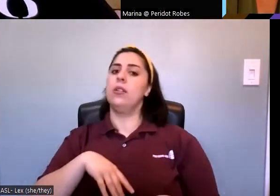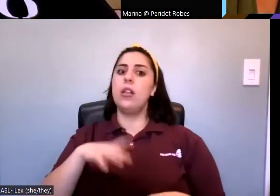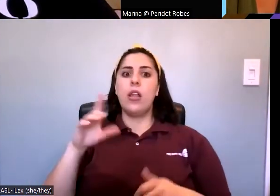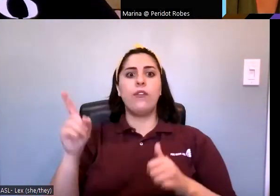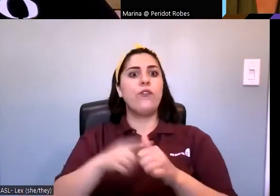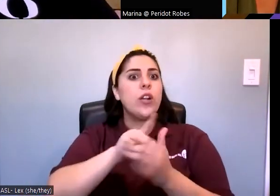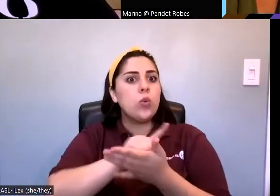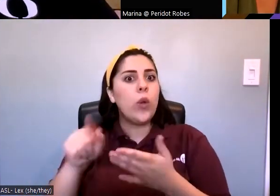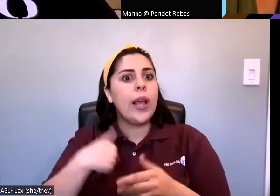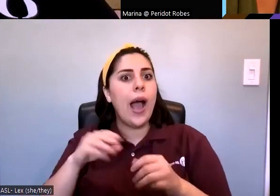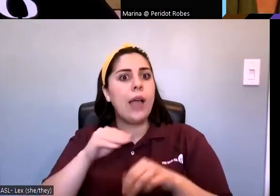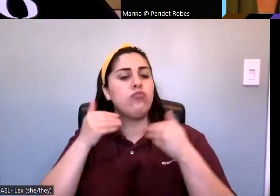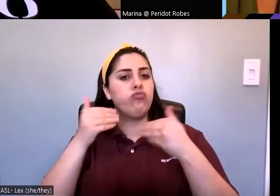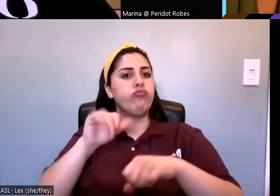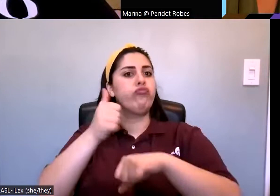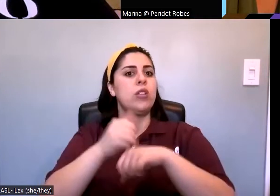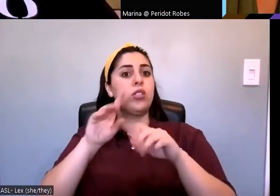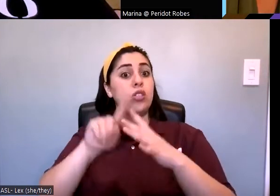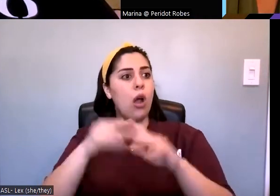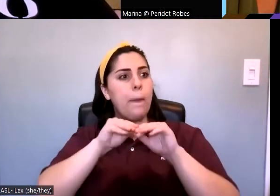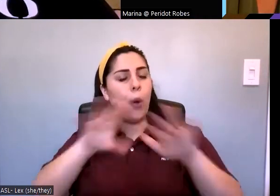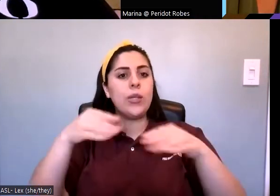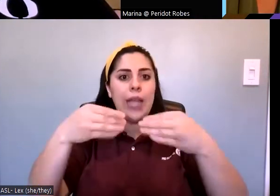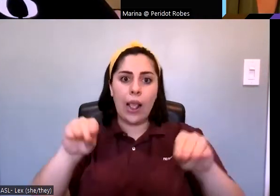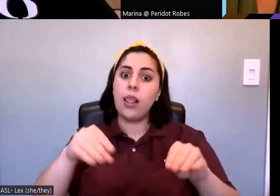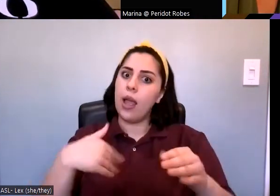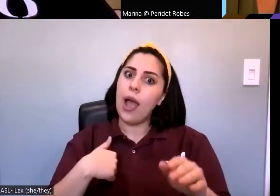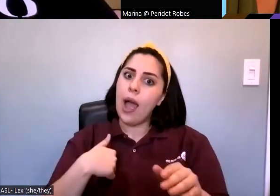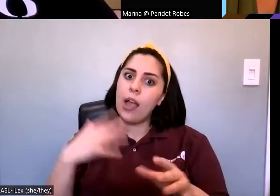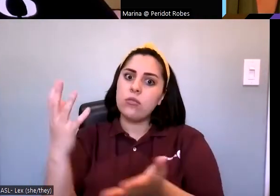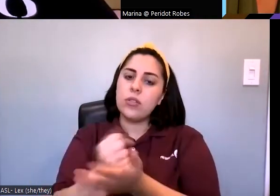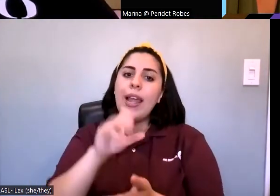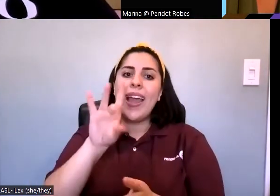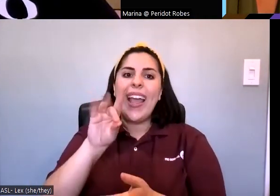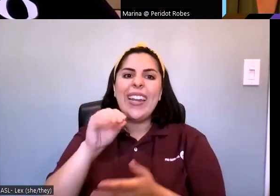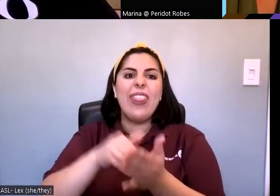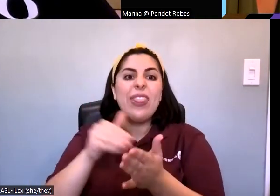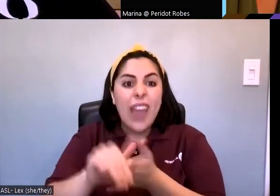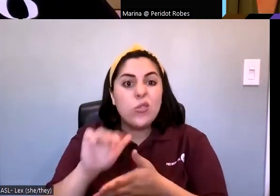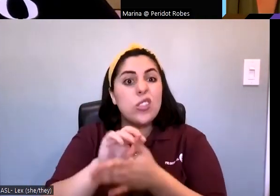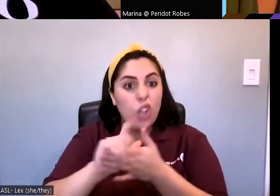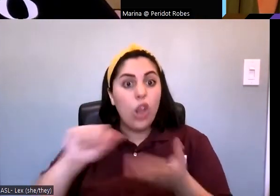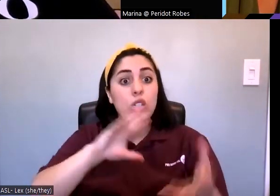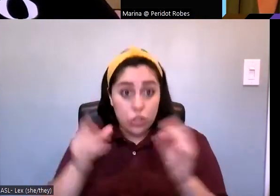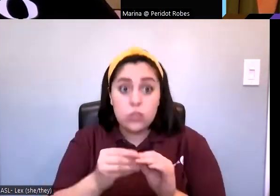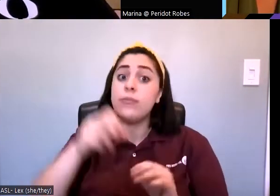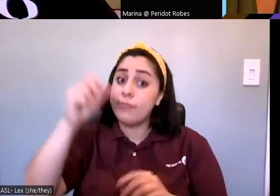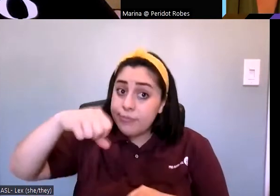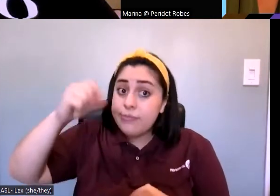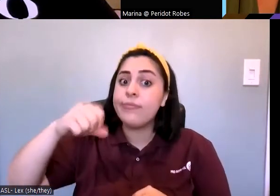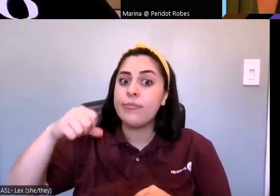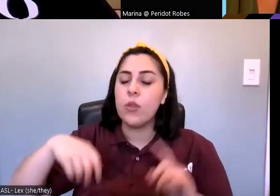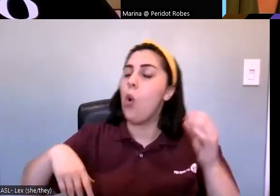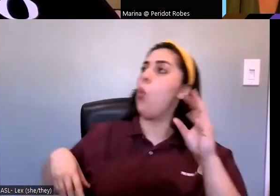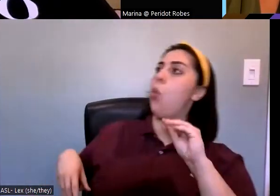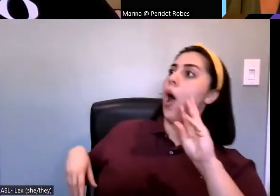made $80,000 in a day and a half. People who say that they want to, oh, there's no